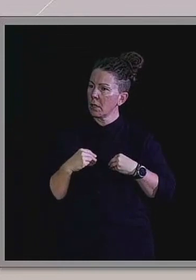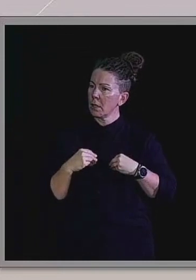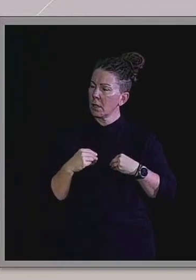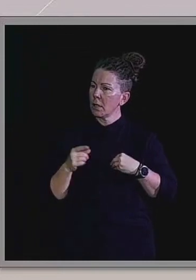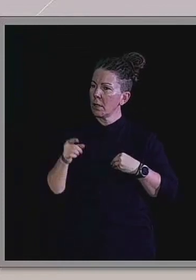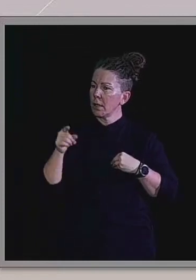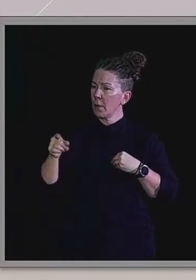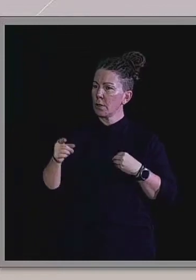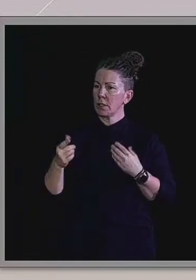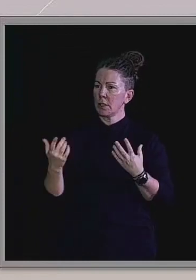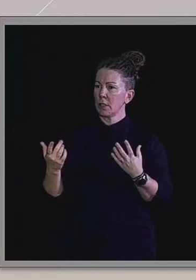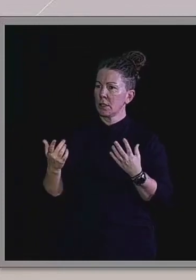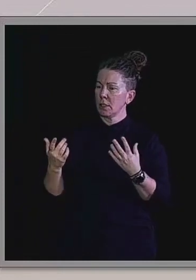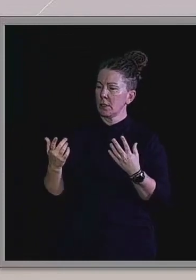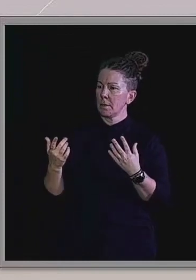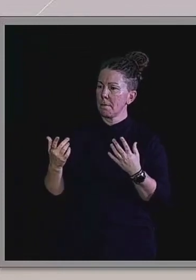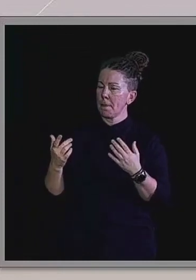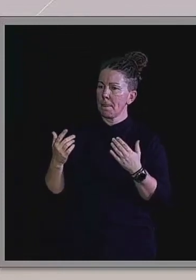Rares, who